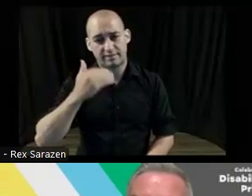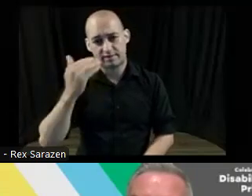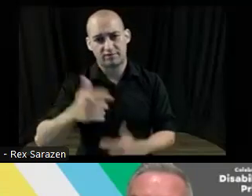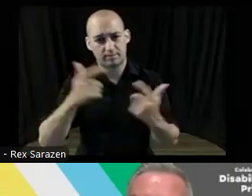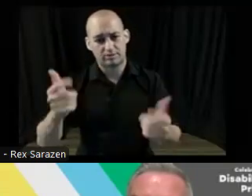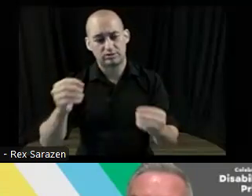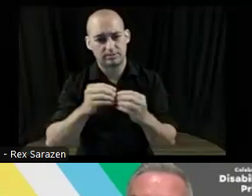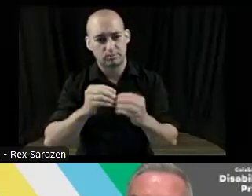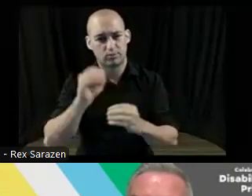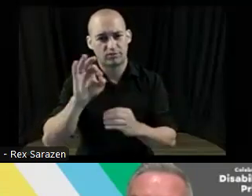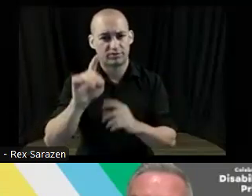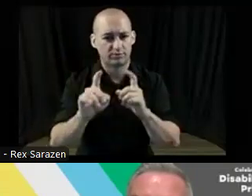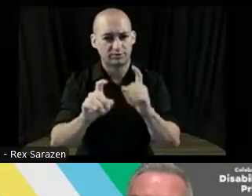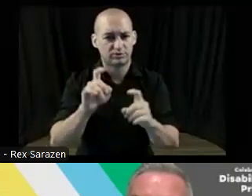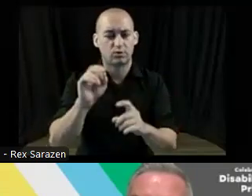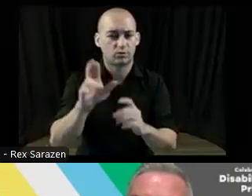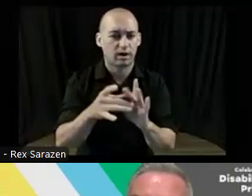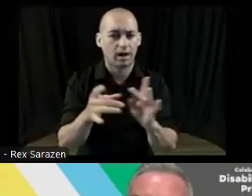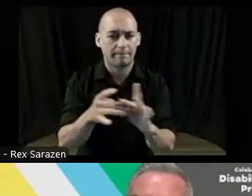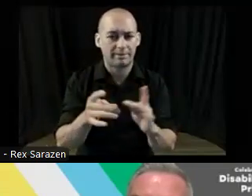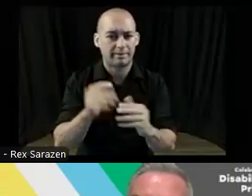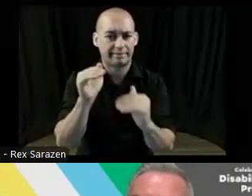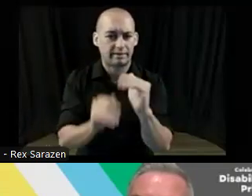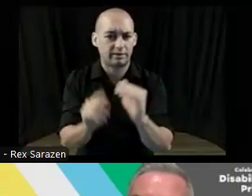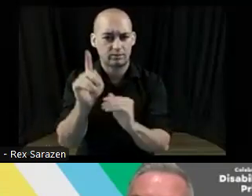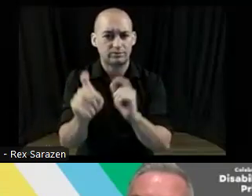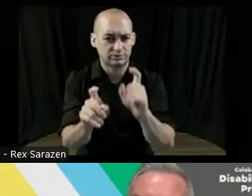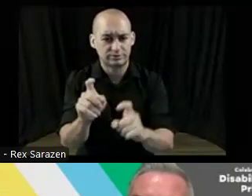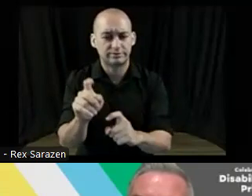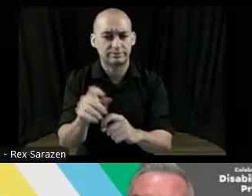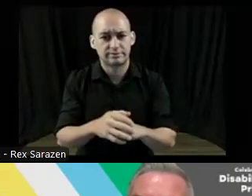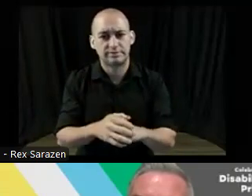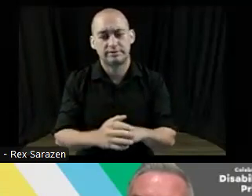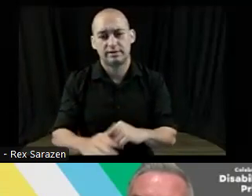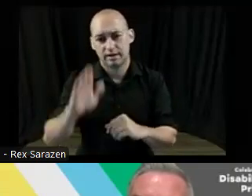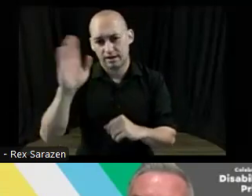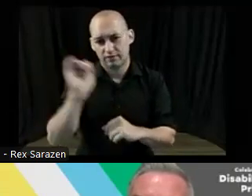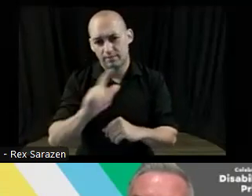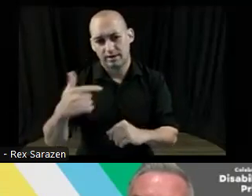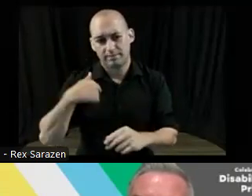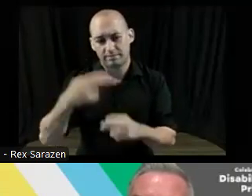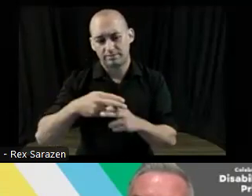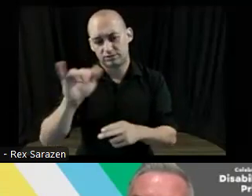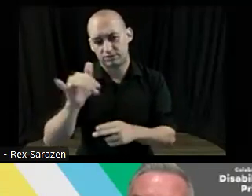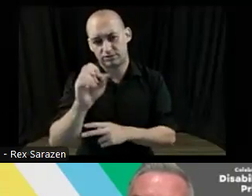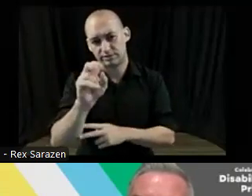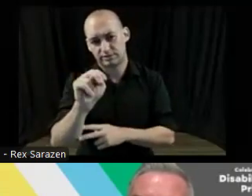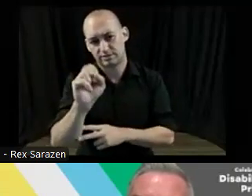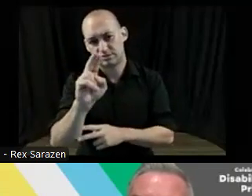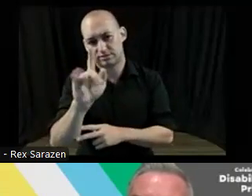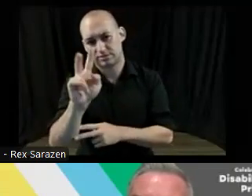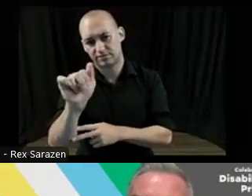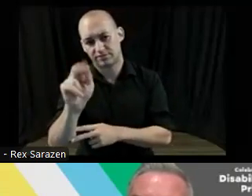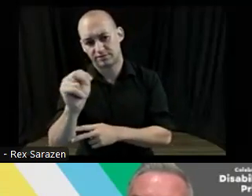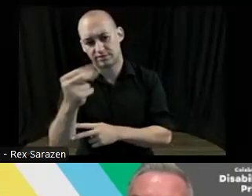of a comment than a question, actually. So, hi everybody. I'm Jason Sullivan Halpern from the Long-Term Care